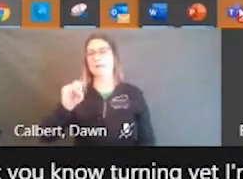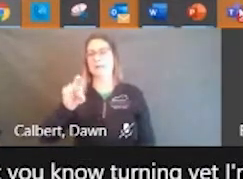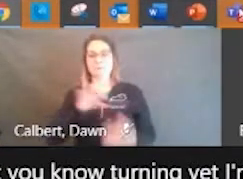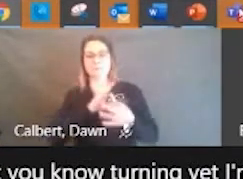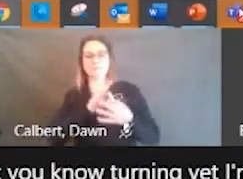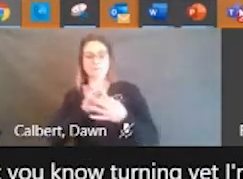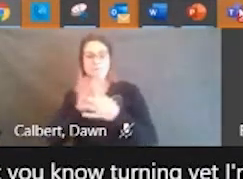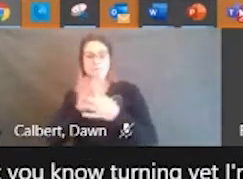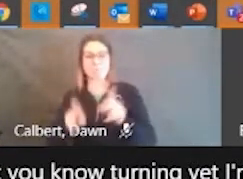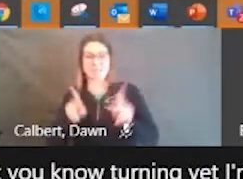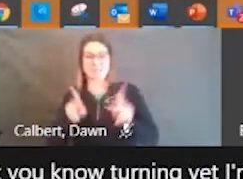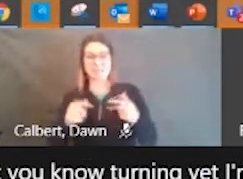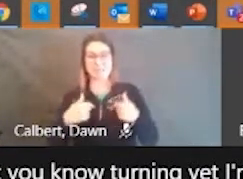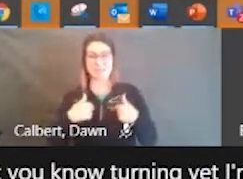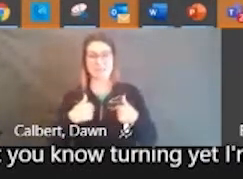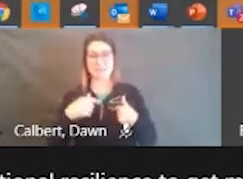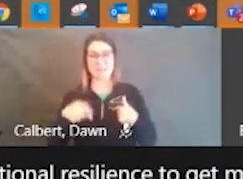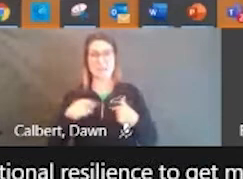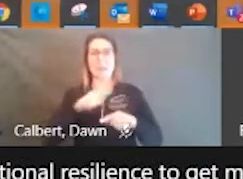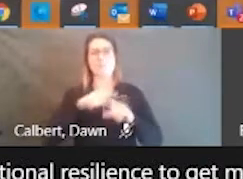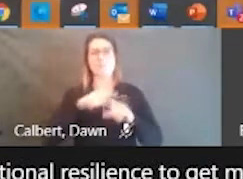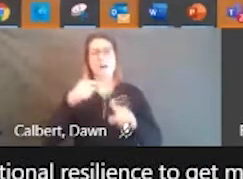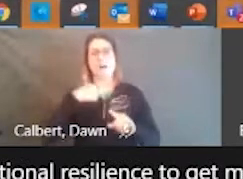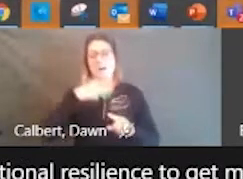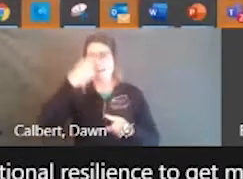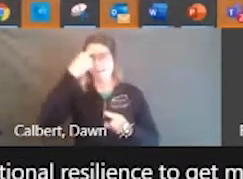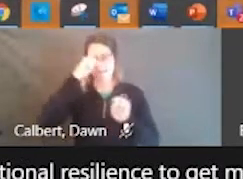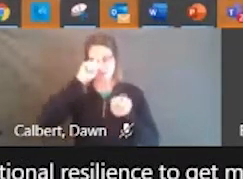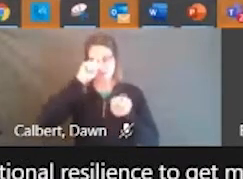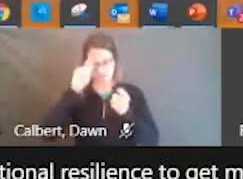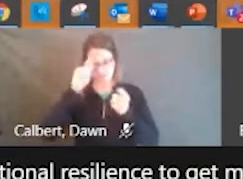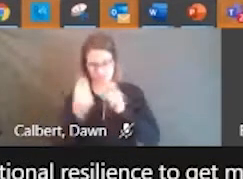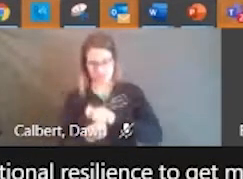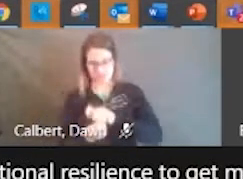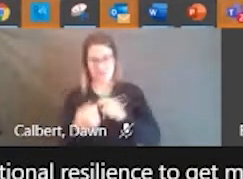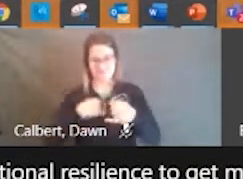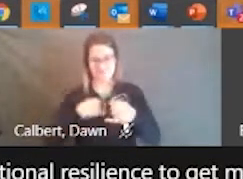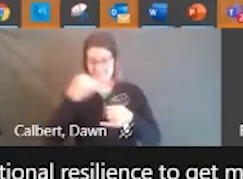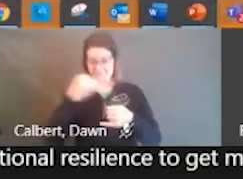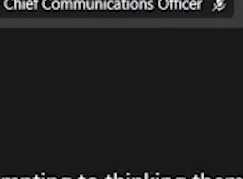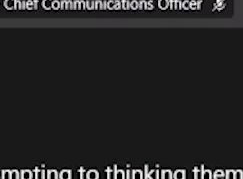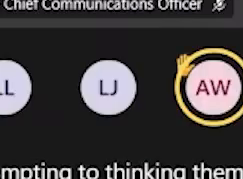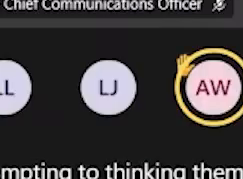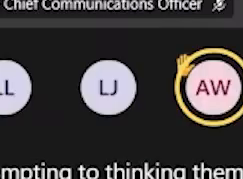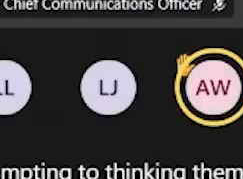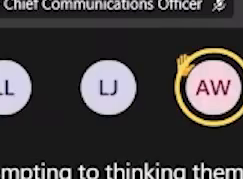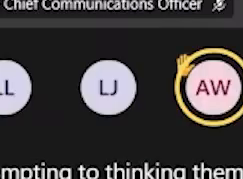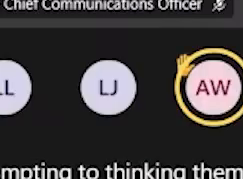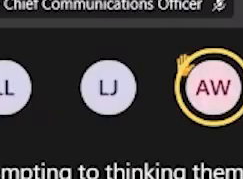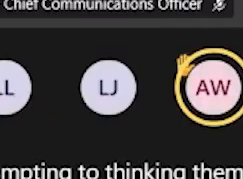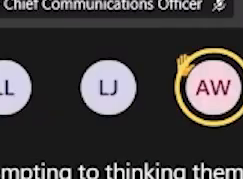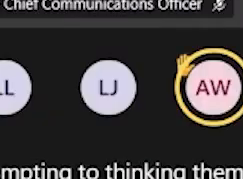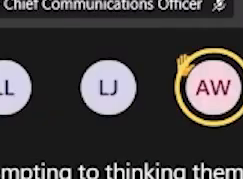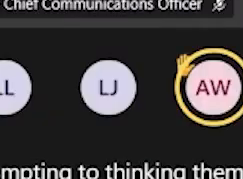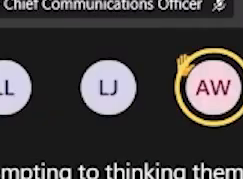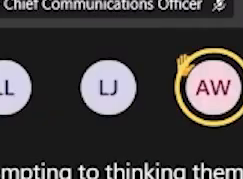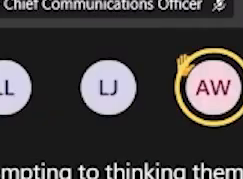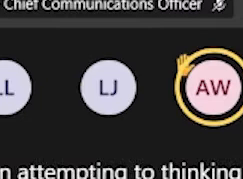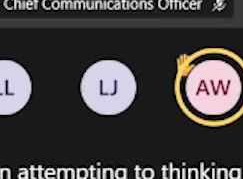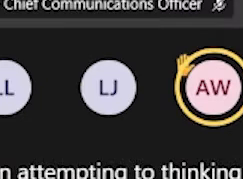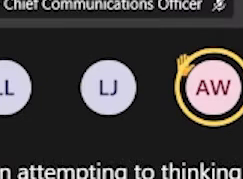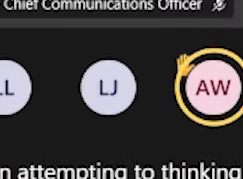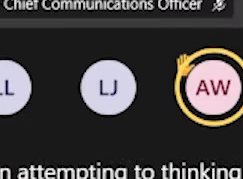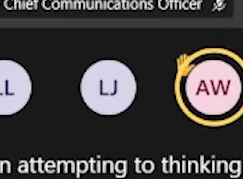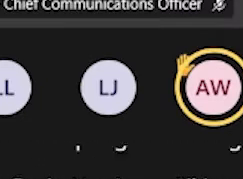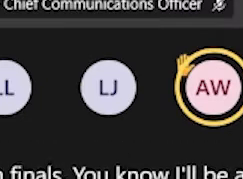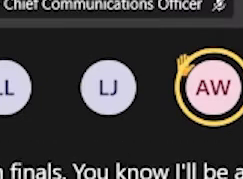I have been attempting to think in the mindset of when I'm done with finals, I'll be able to enjoy the freedom of